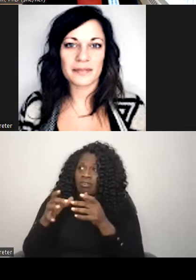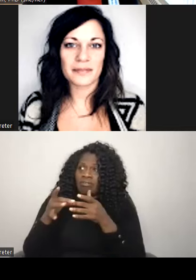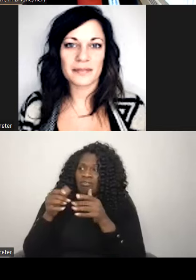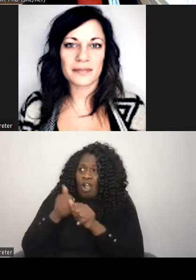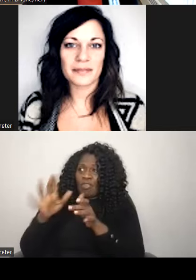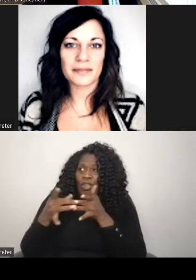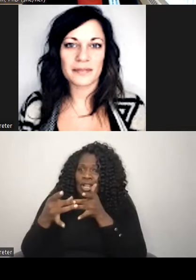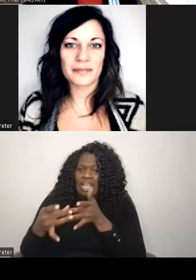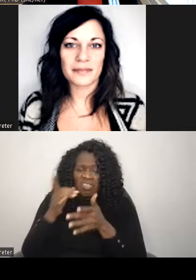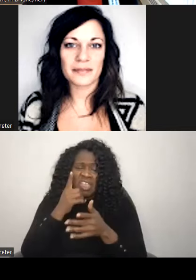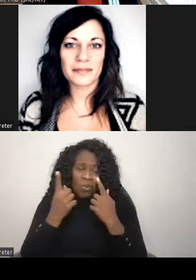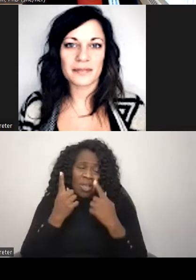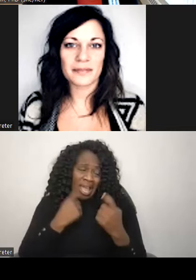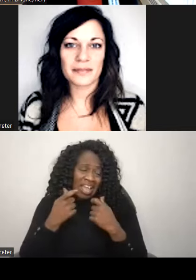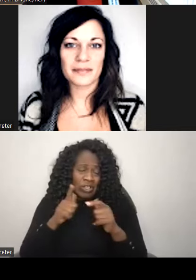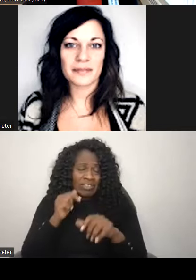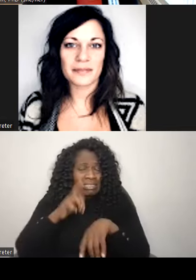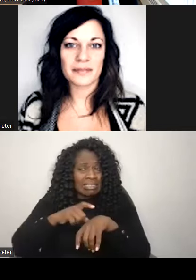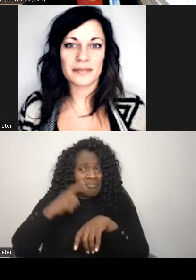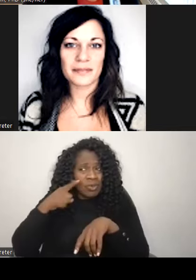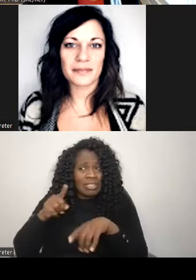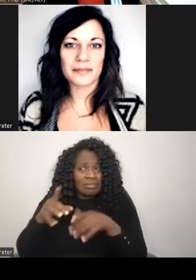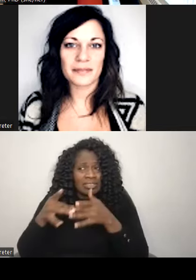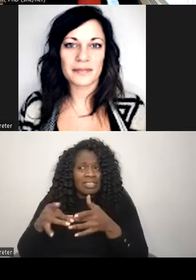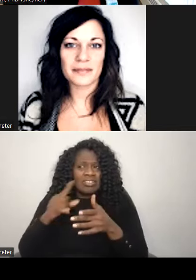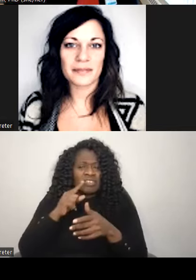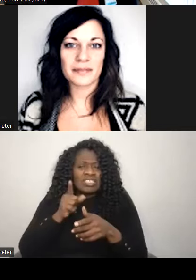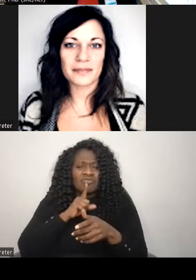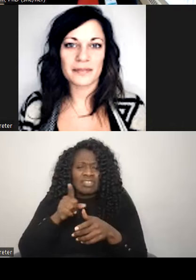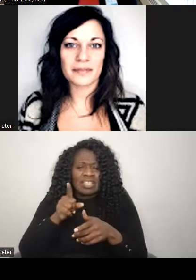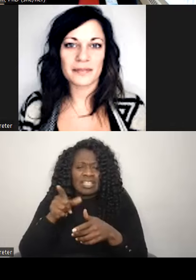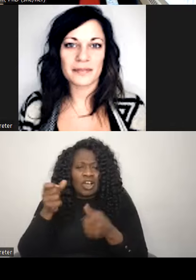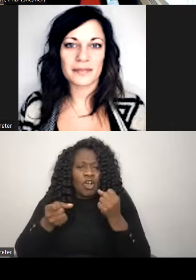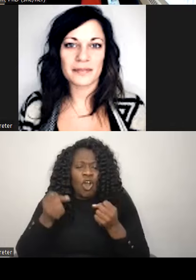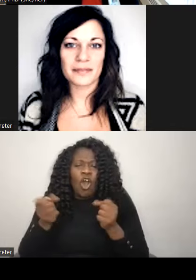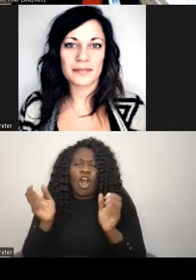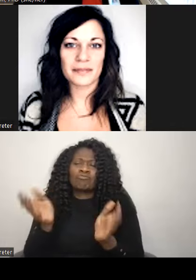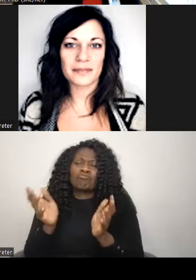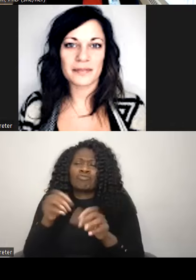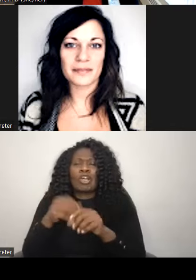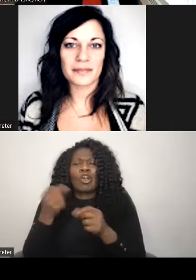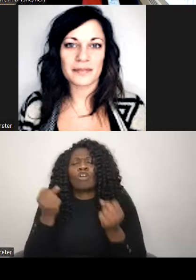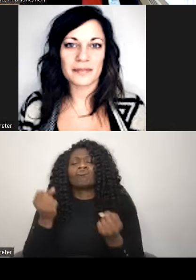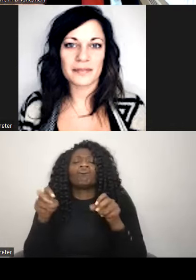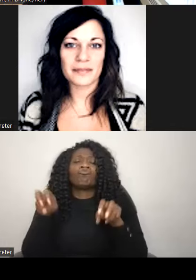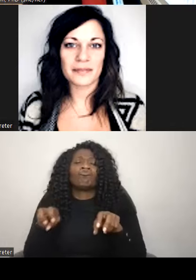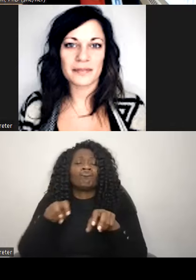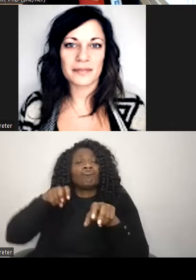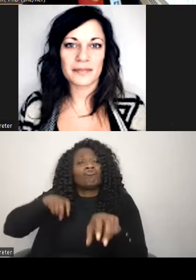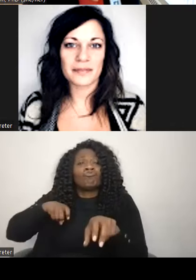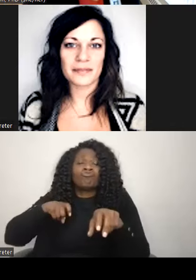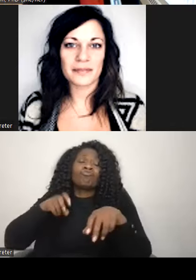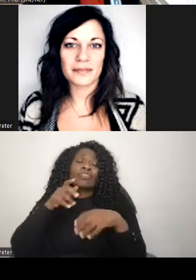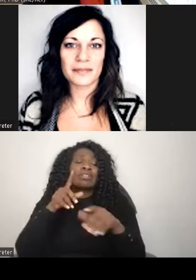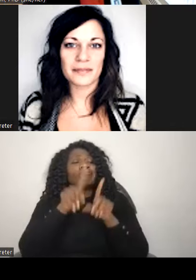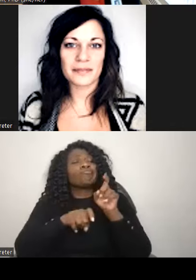And they will ask questions if you make space for that. These are often the car questions, where you're having a conversation in the car and from the back seat, they're